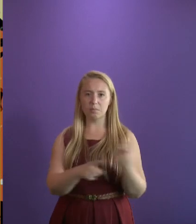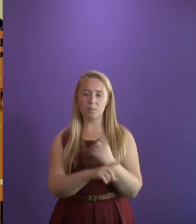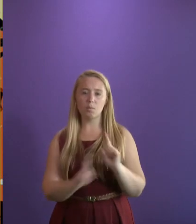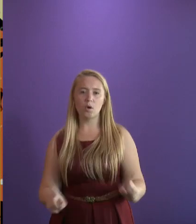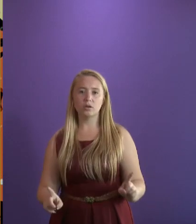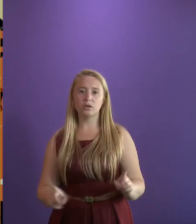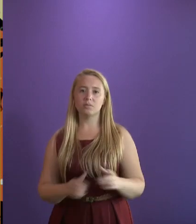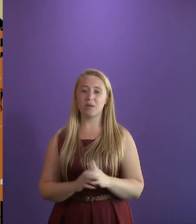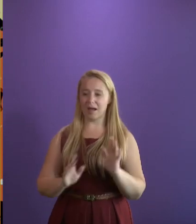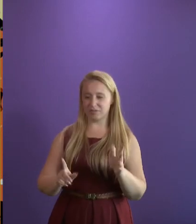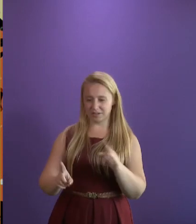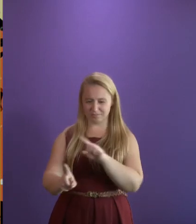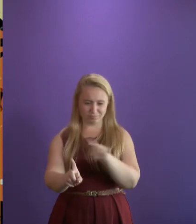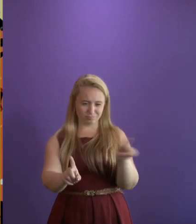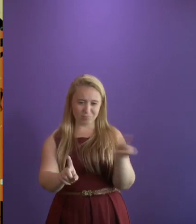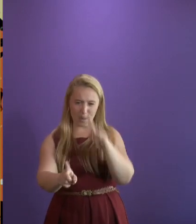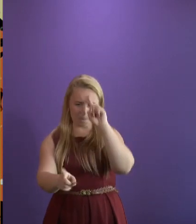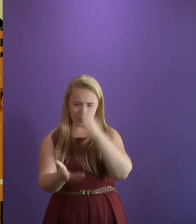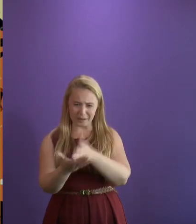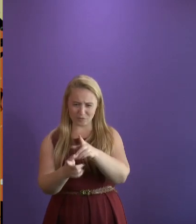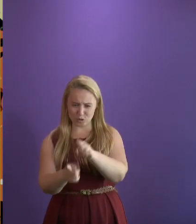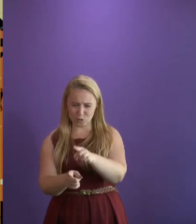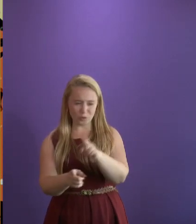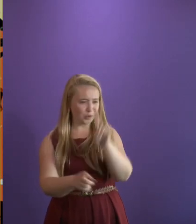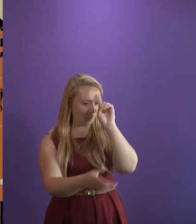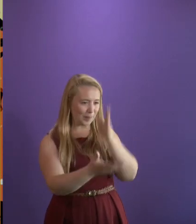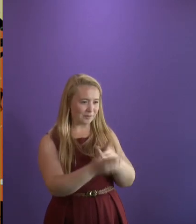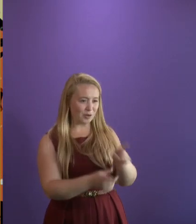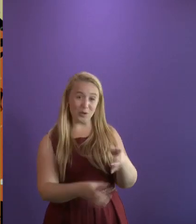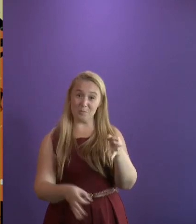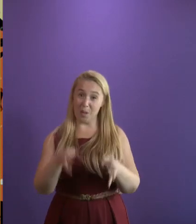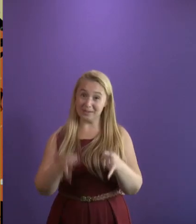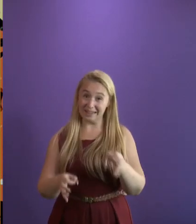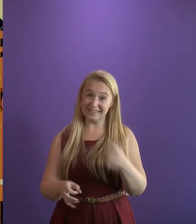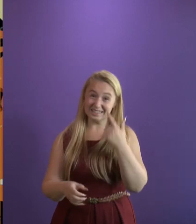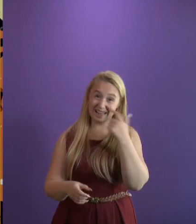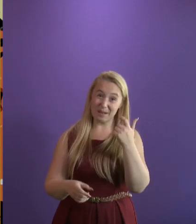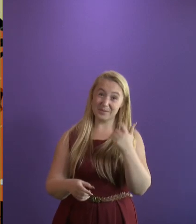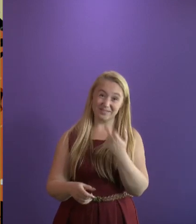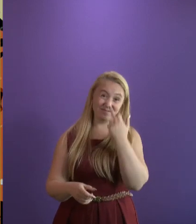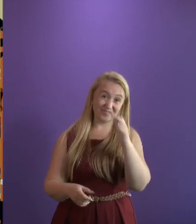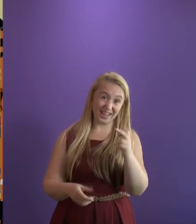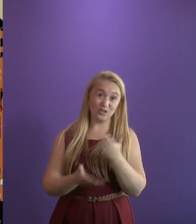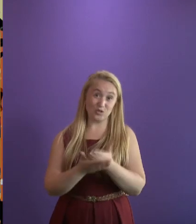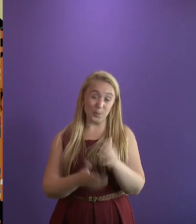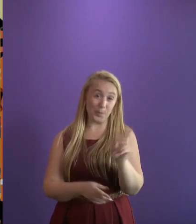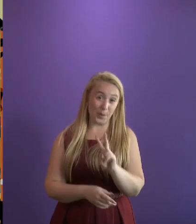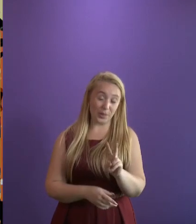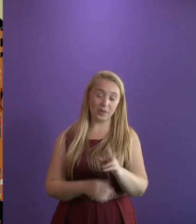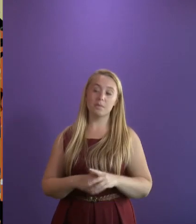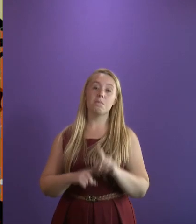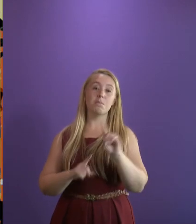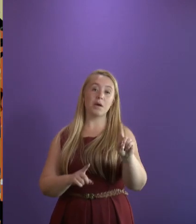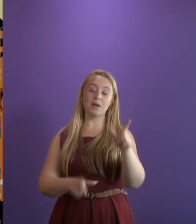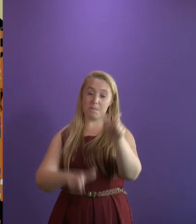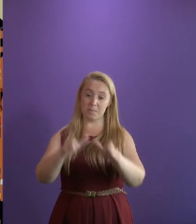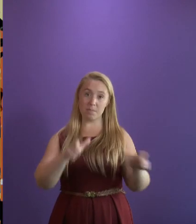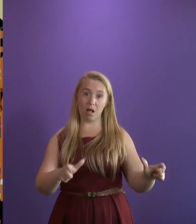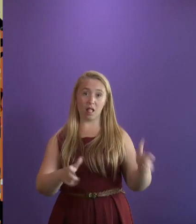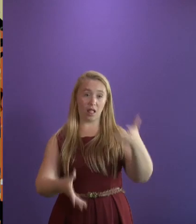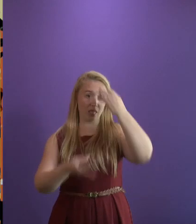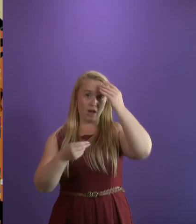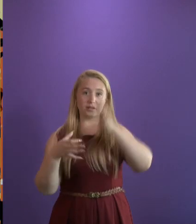suppose, working out which ones to believe and which ones not to believe in the political environment, but that's another story. But working with people, learning together